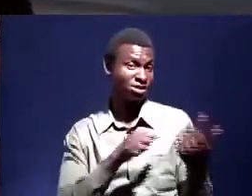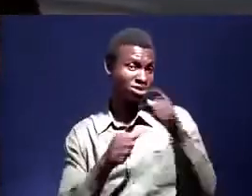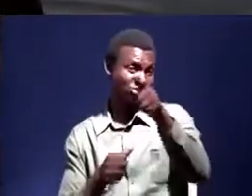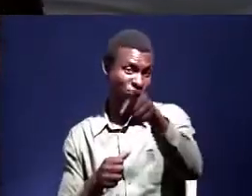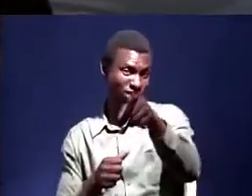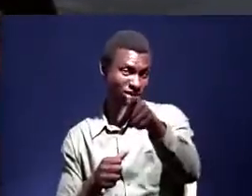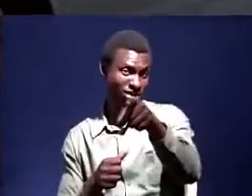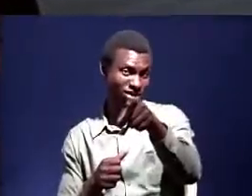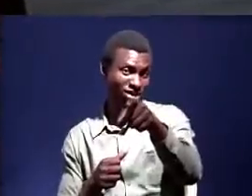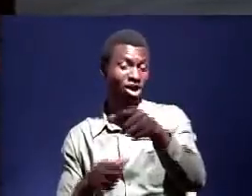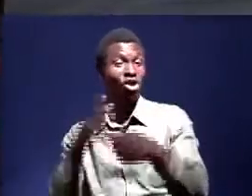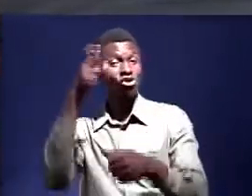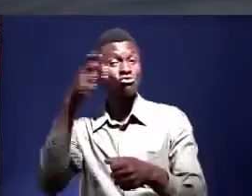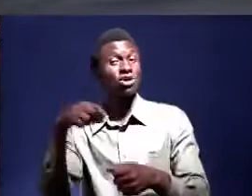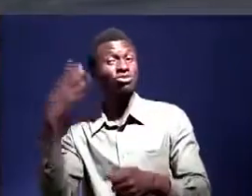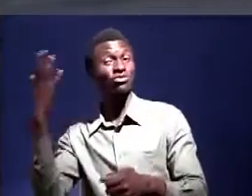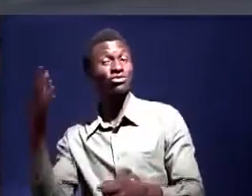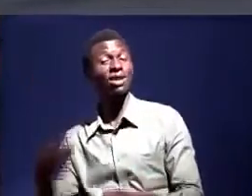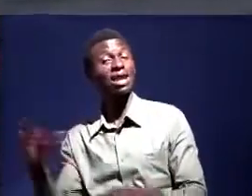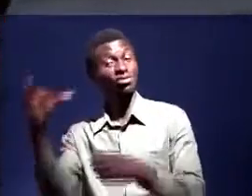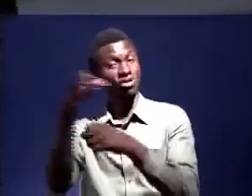to me, when I'm